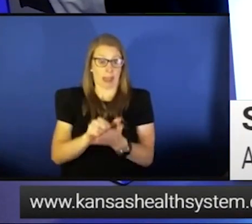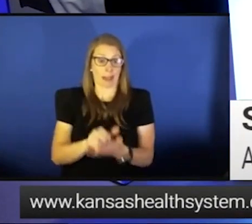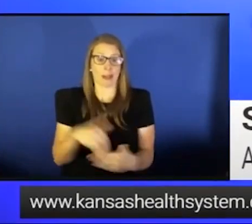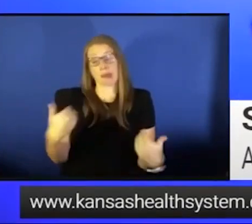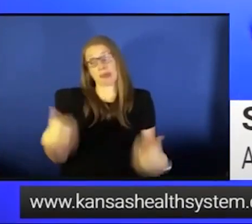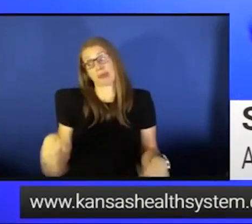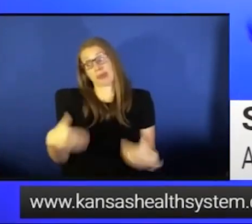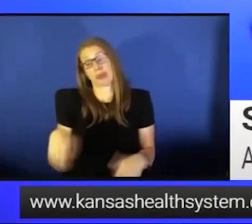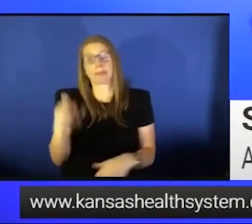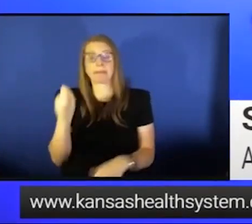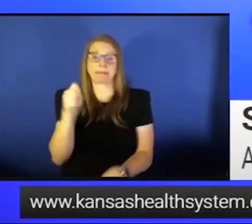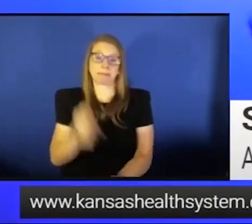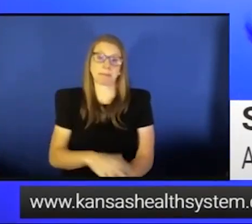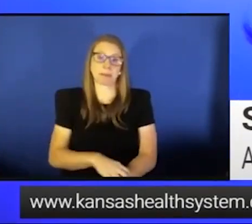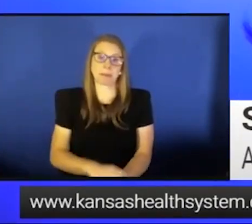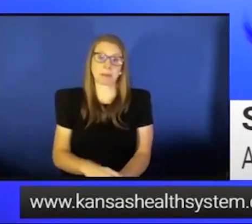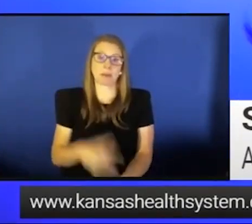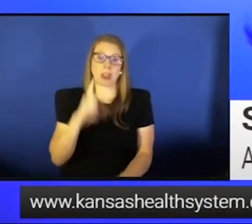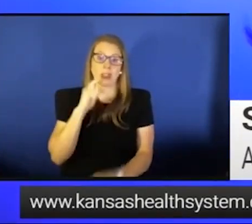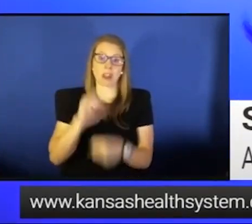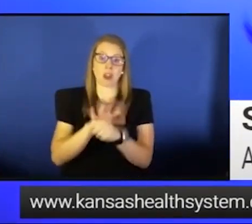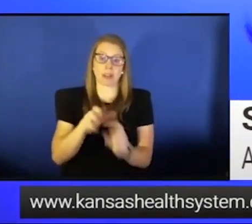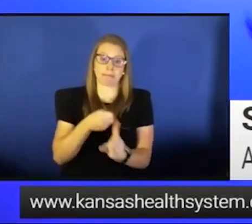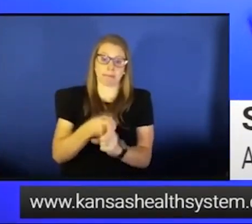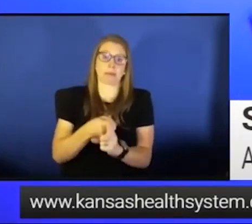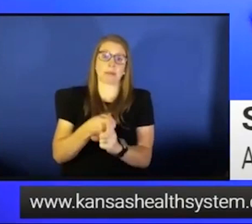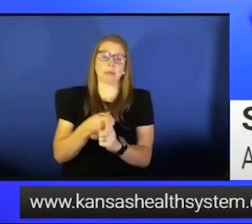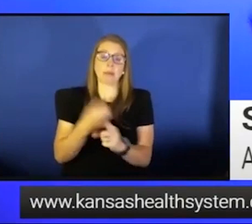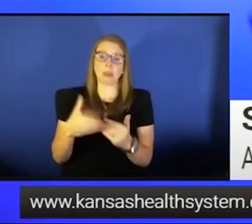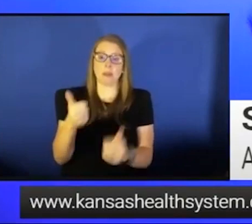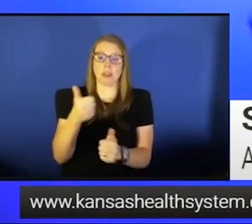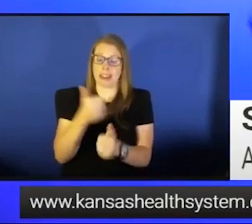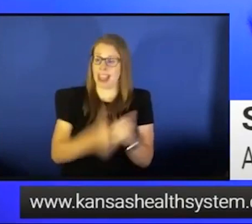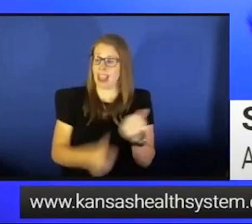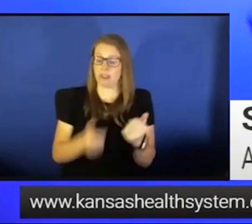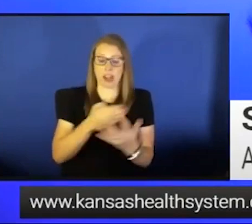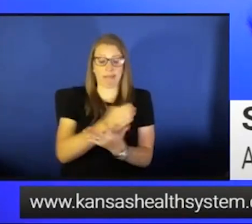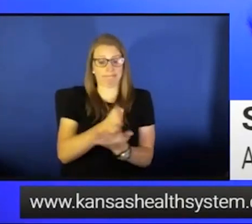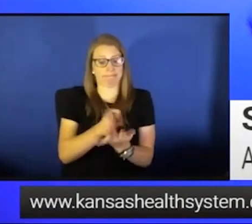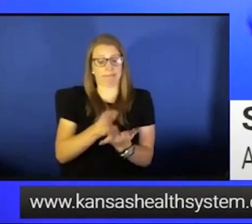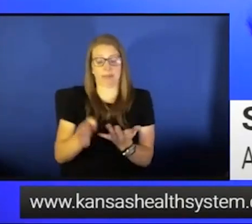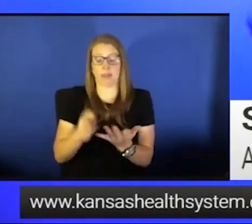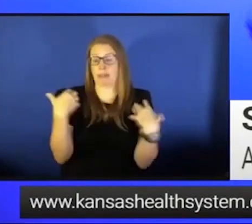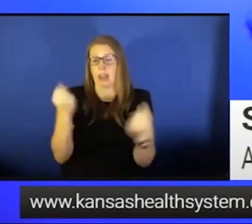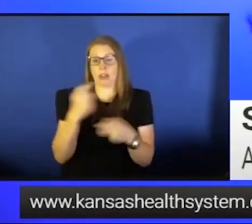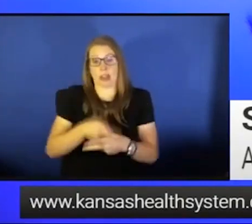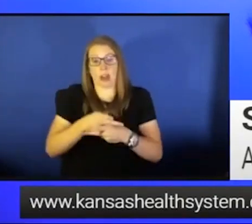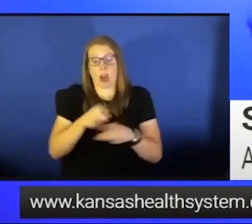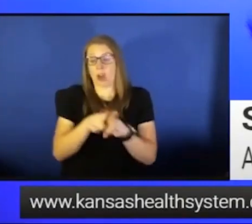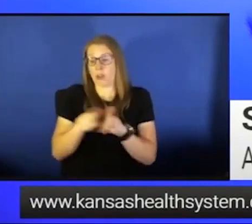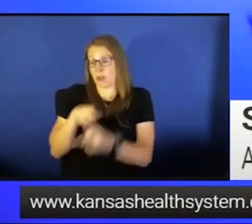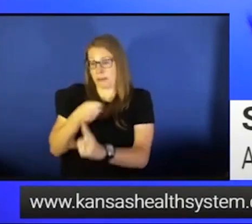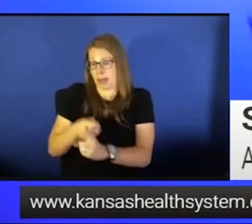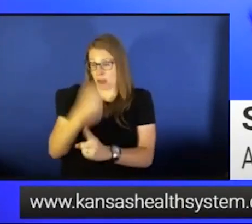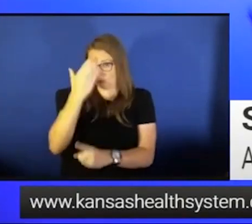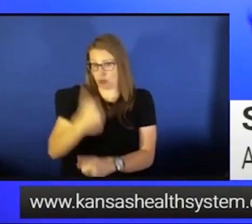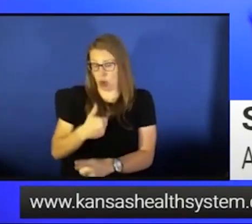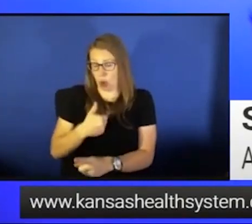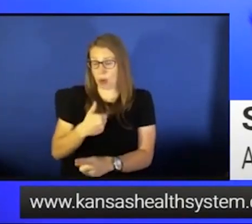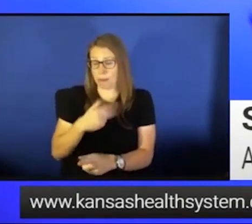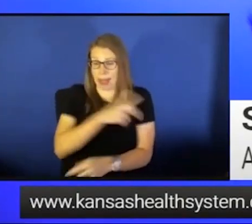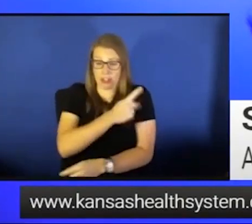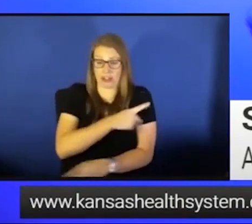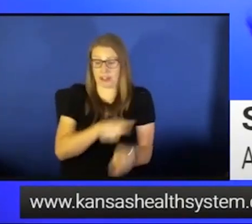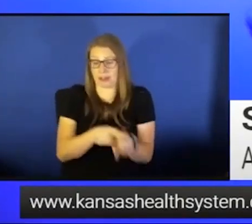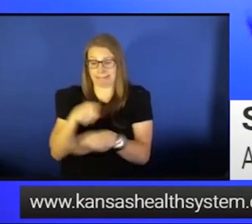yes. I think COVID impacted nearly every area of healthcare, and it really impacted stroke patients and stroke care. But our goal here at the